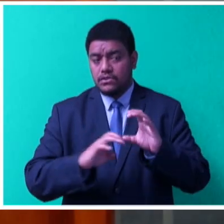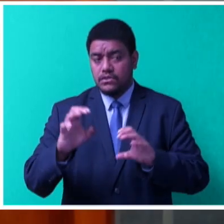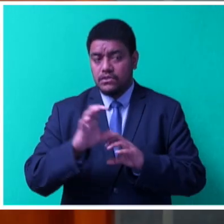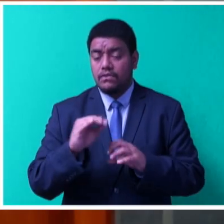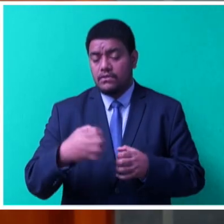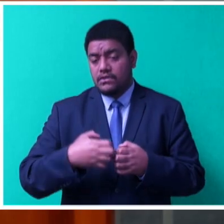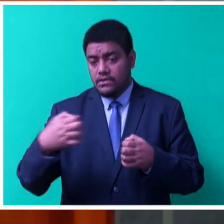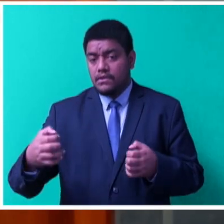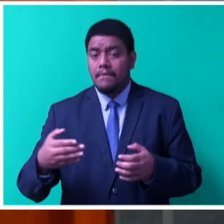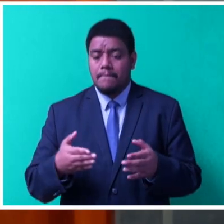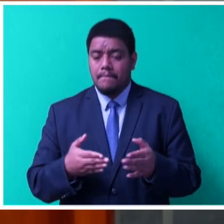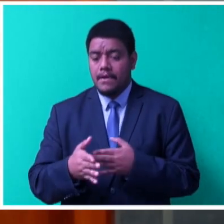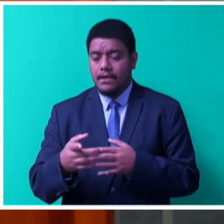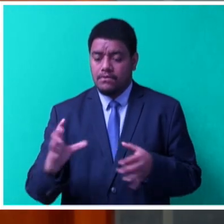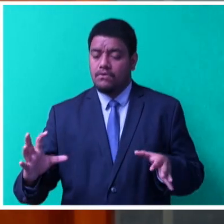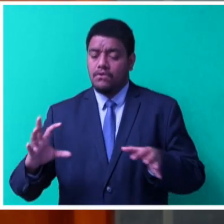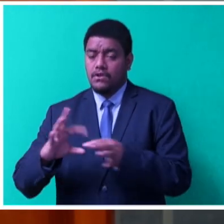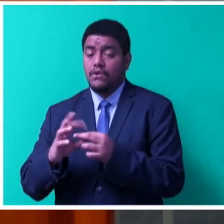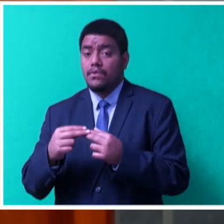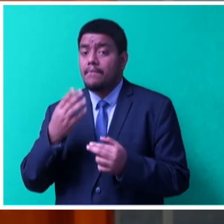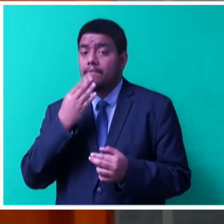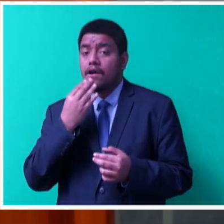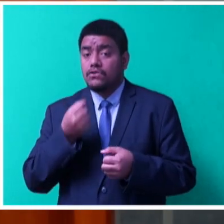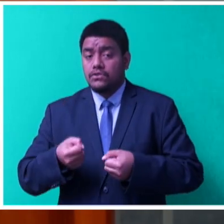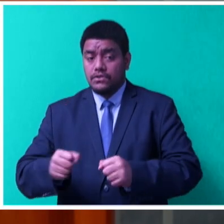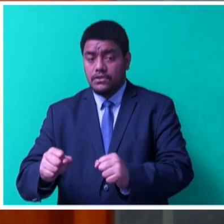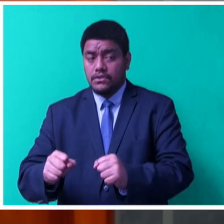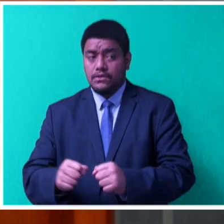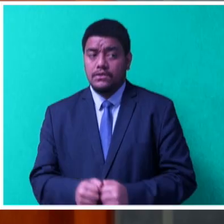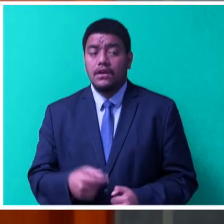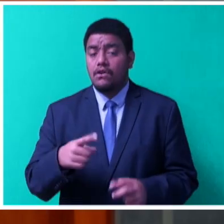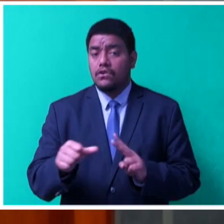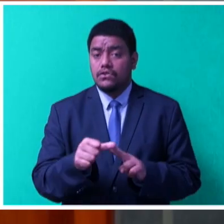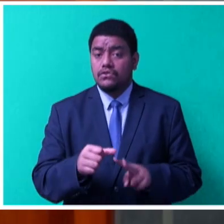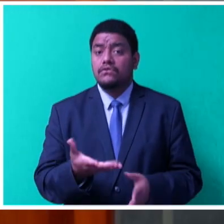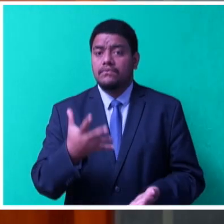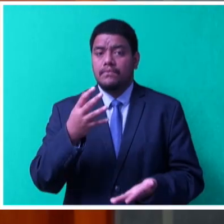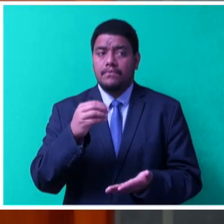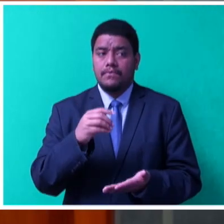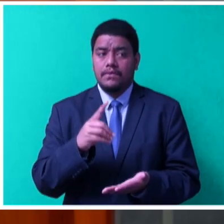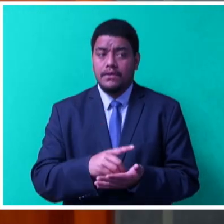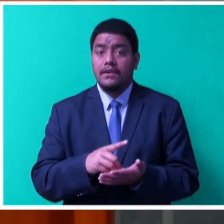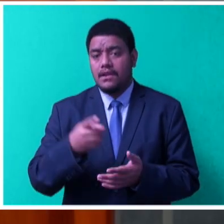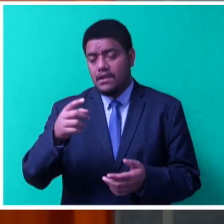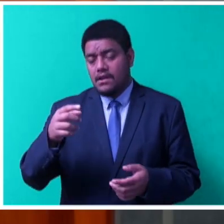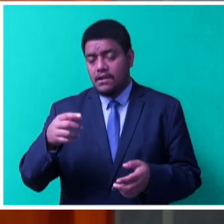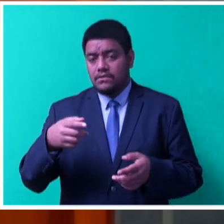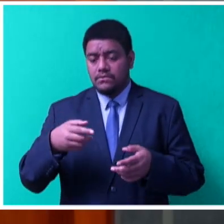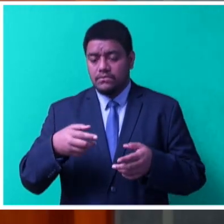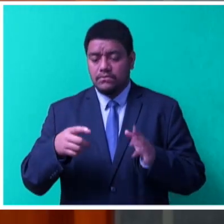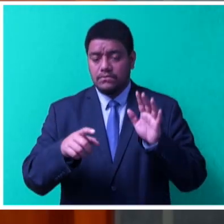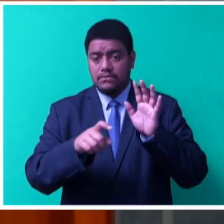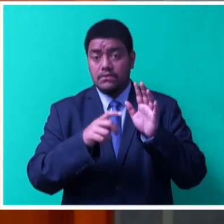Extension Street bypass to connect with Brown Street, and also upgrades to Ratu-Sukuna Road.